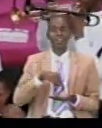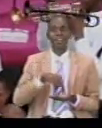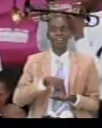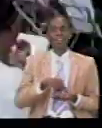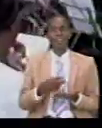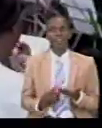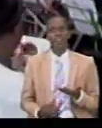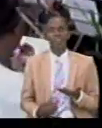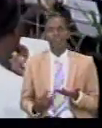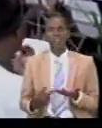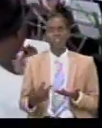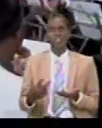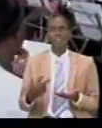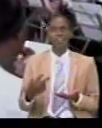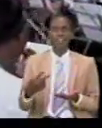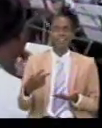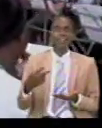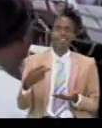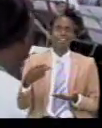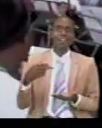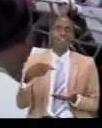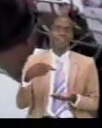arise,